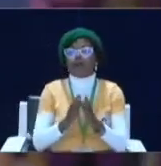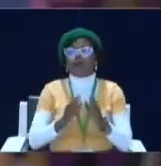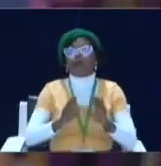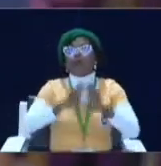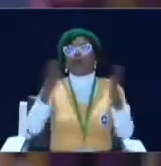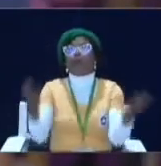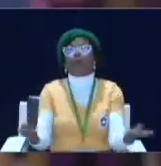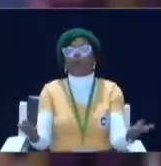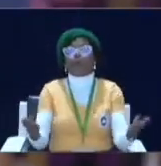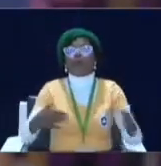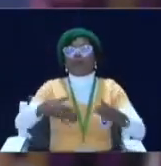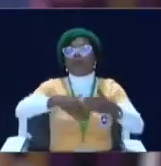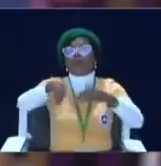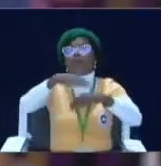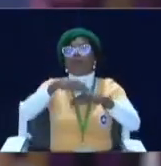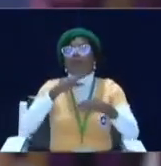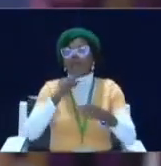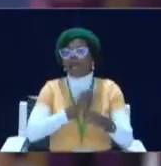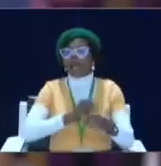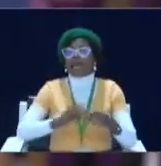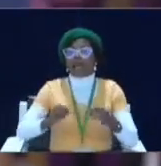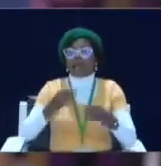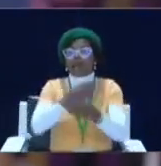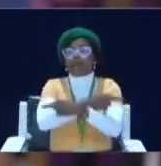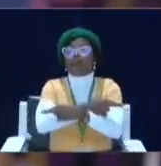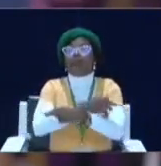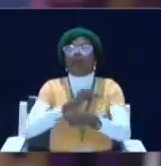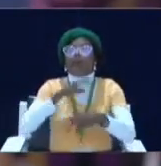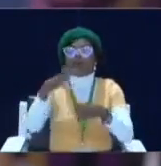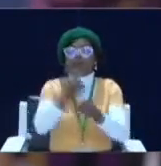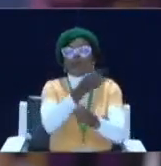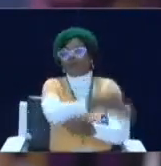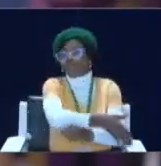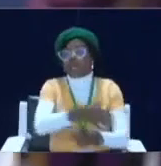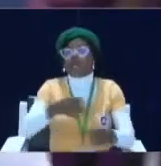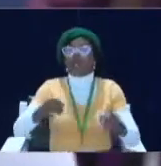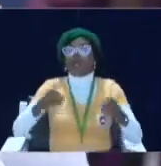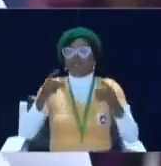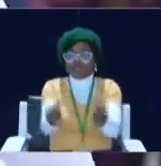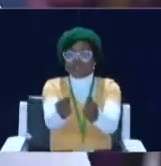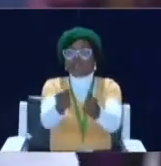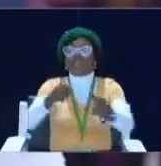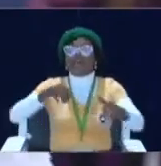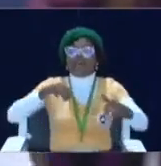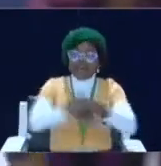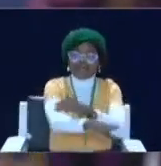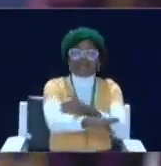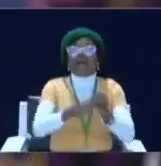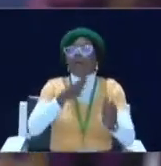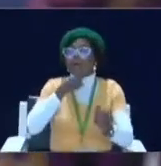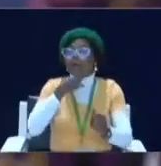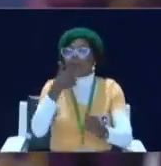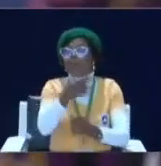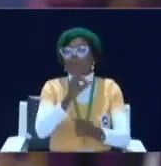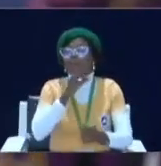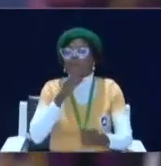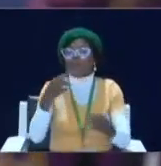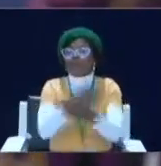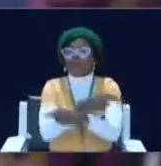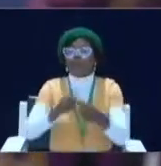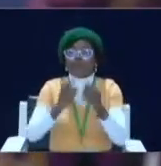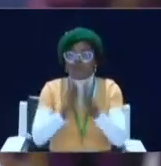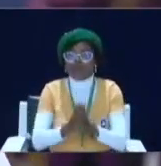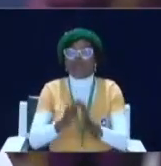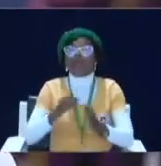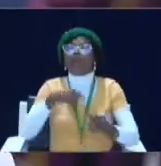Heavens Gallery. When I got there, immediately I entered Mommy Gio's room to pray. I just heard God said, I